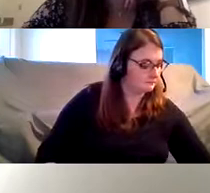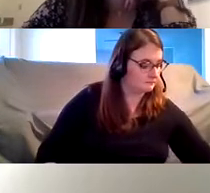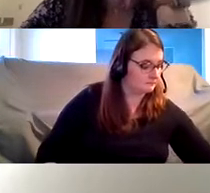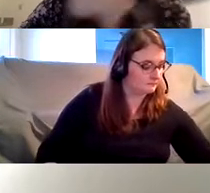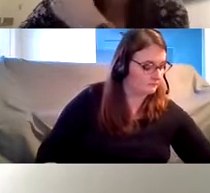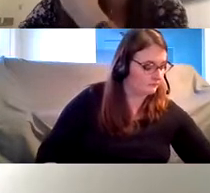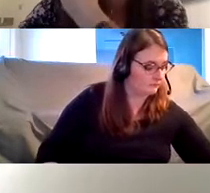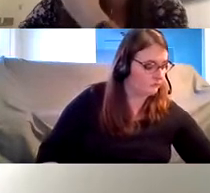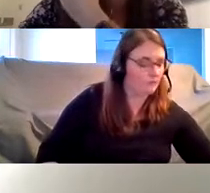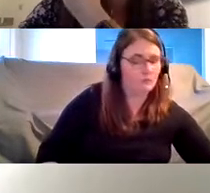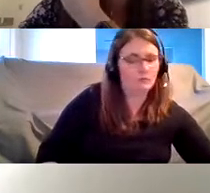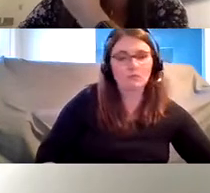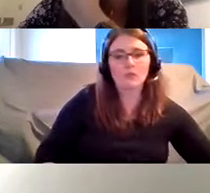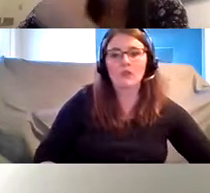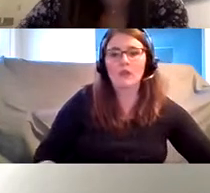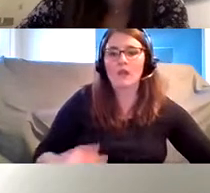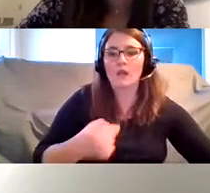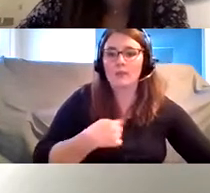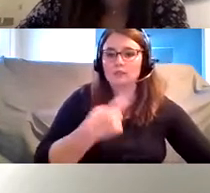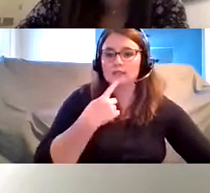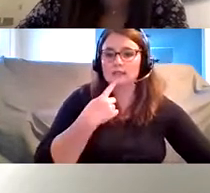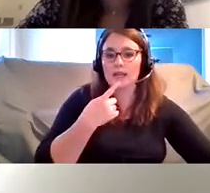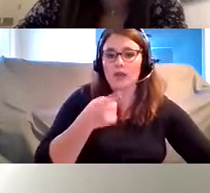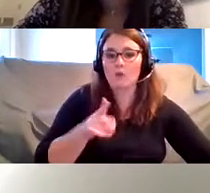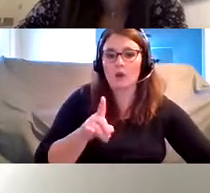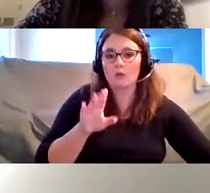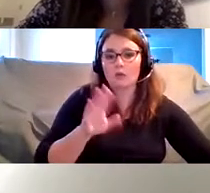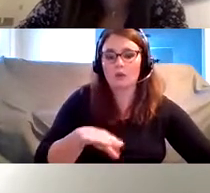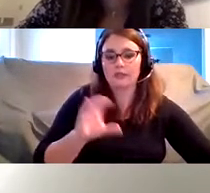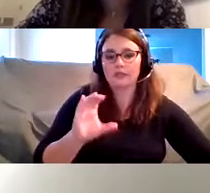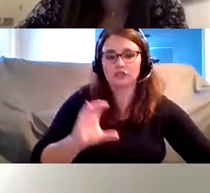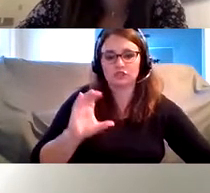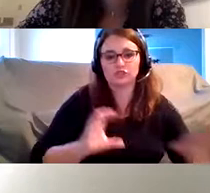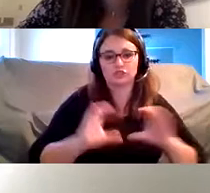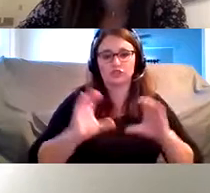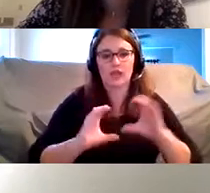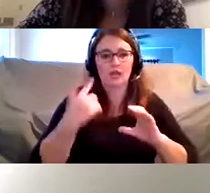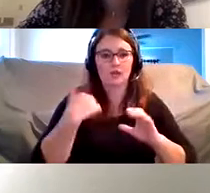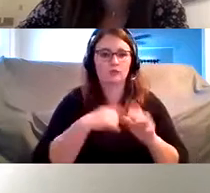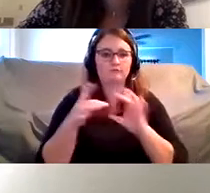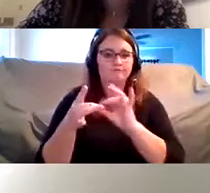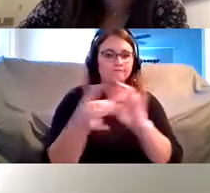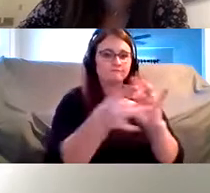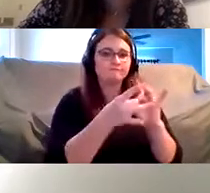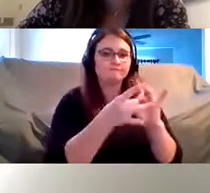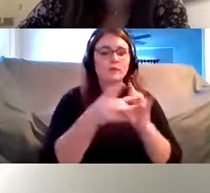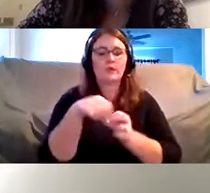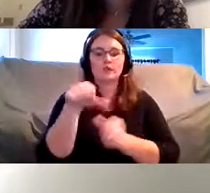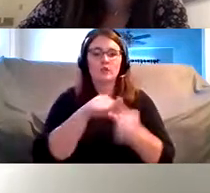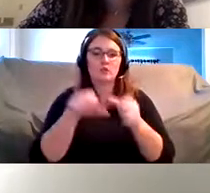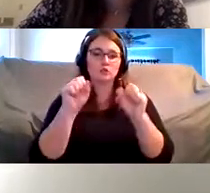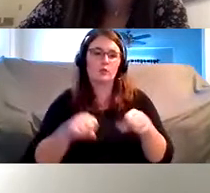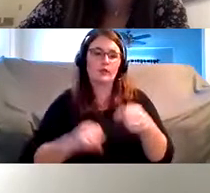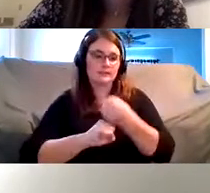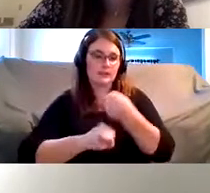I'll just say that as we're on the chat, we're making connections between each other to support each other. And we need to just ally with